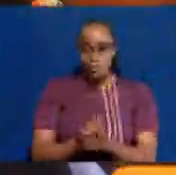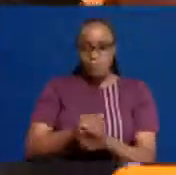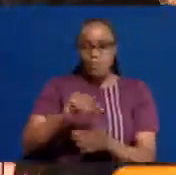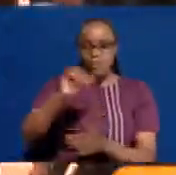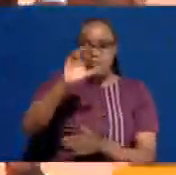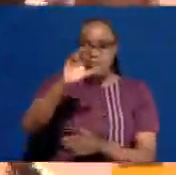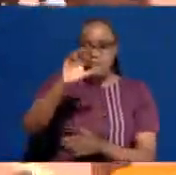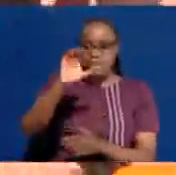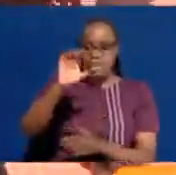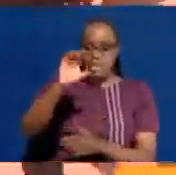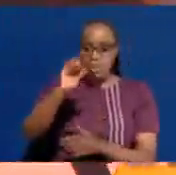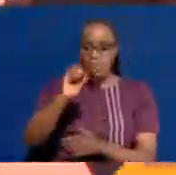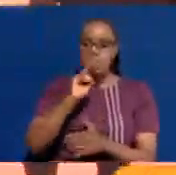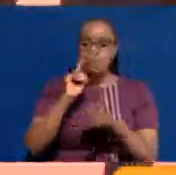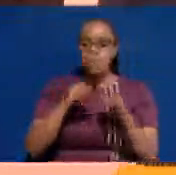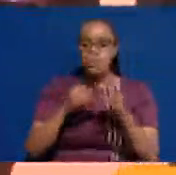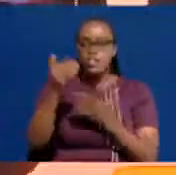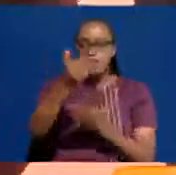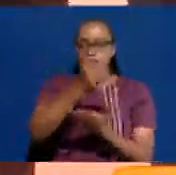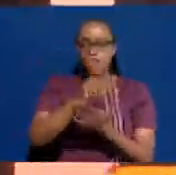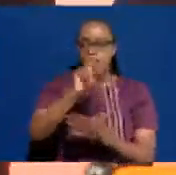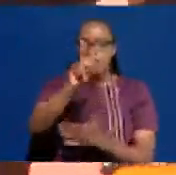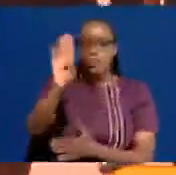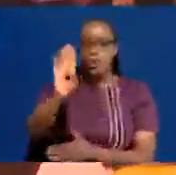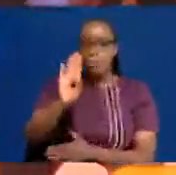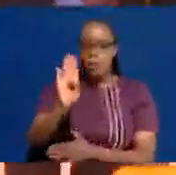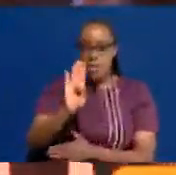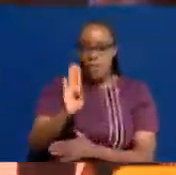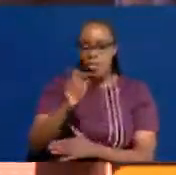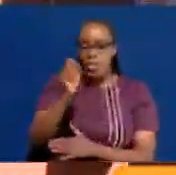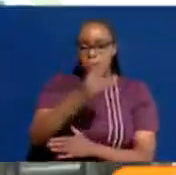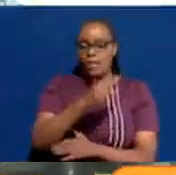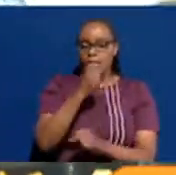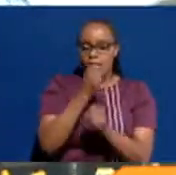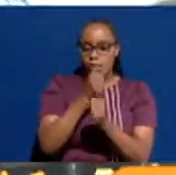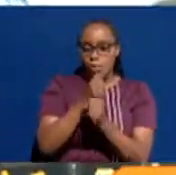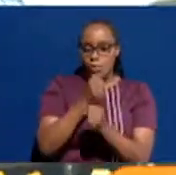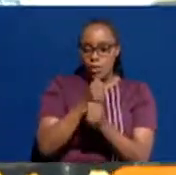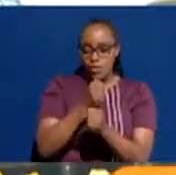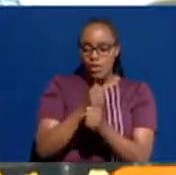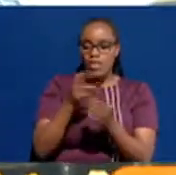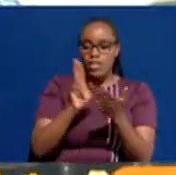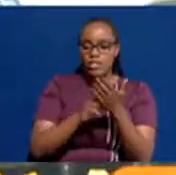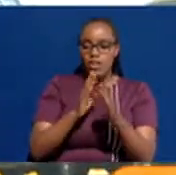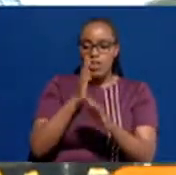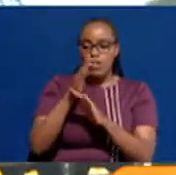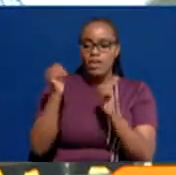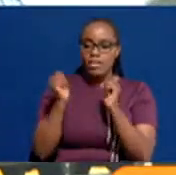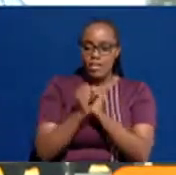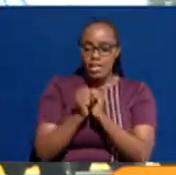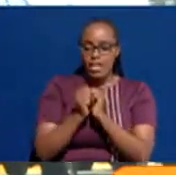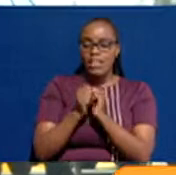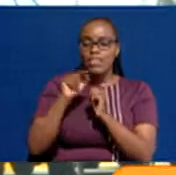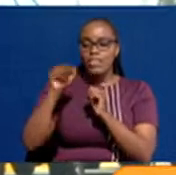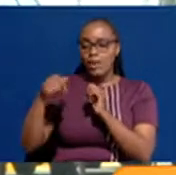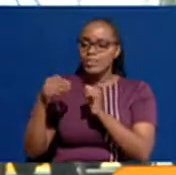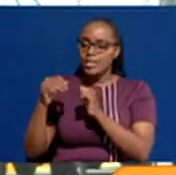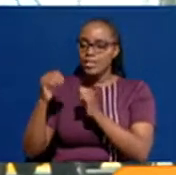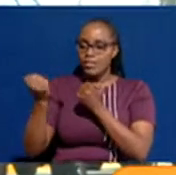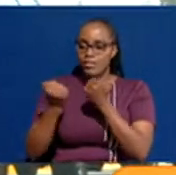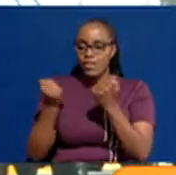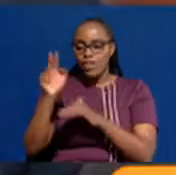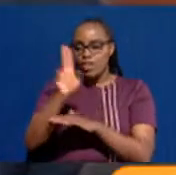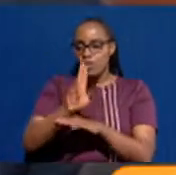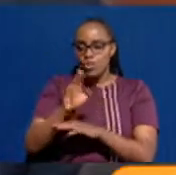CEO Steve Zhao says that they have collected 2 billion shillings in the months of operation, registering more than 10,000 vehicles to use the electronic